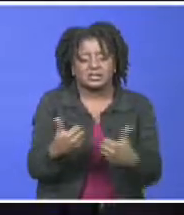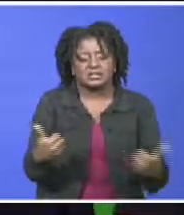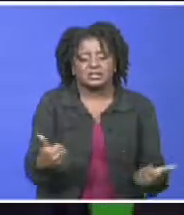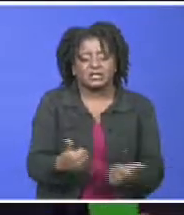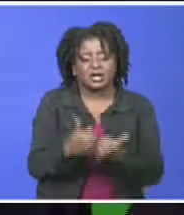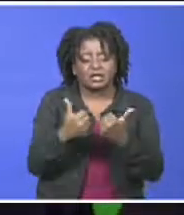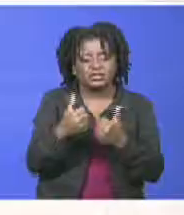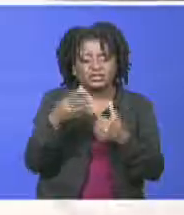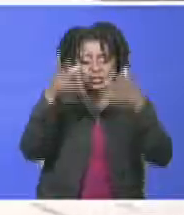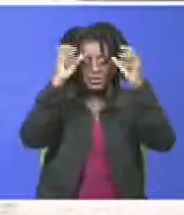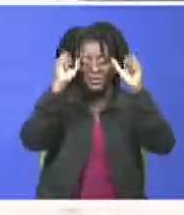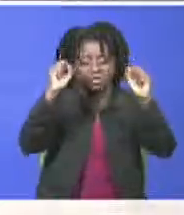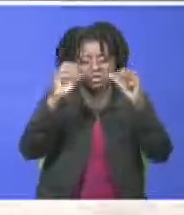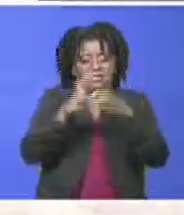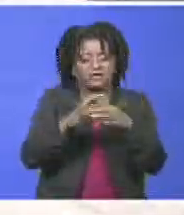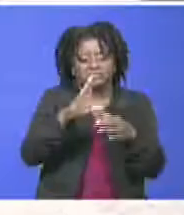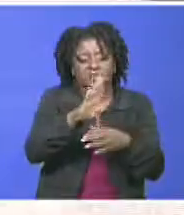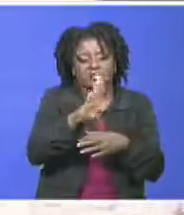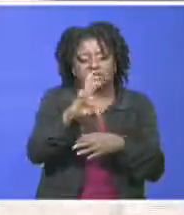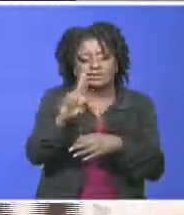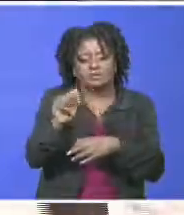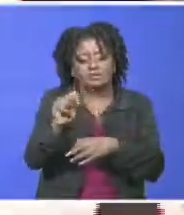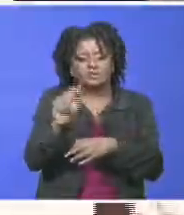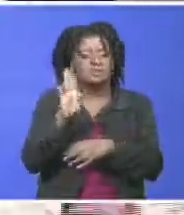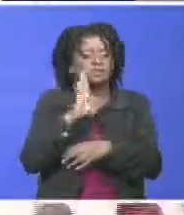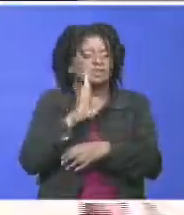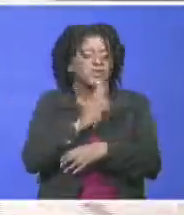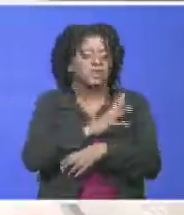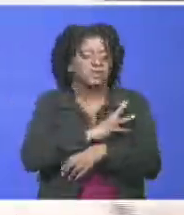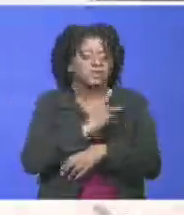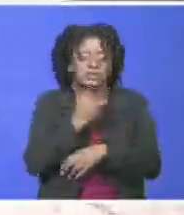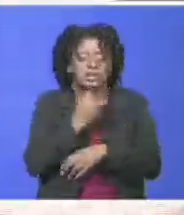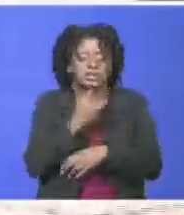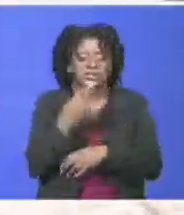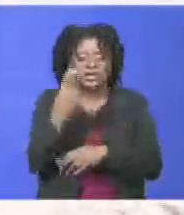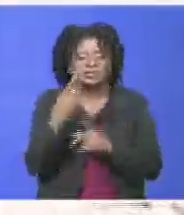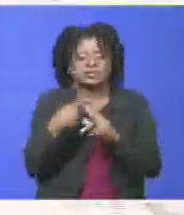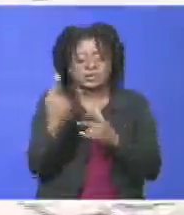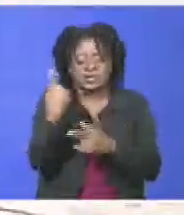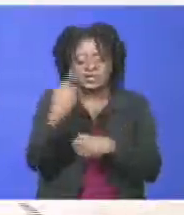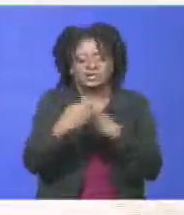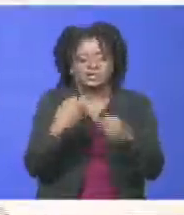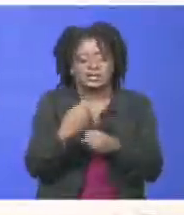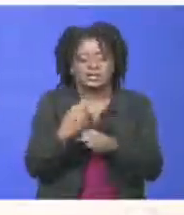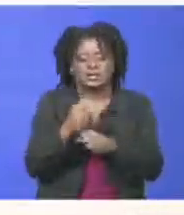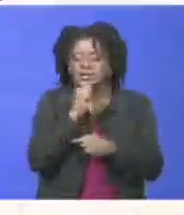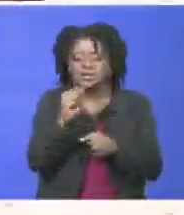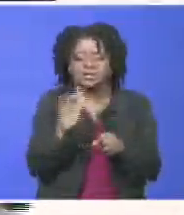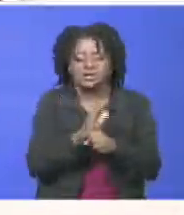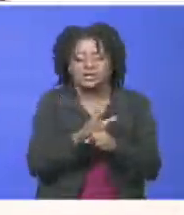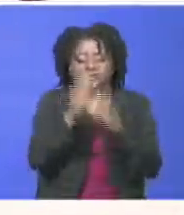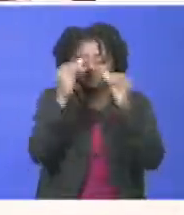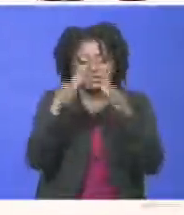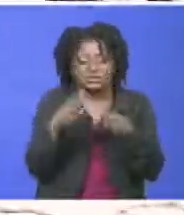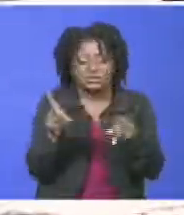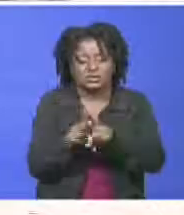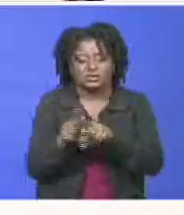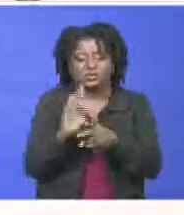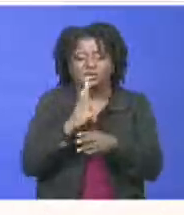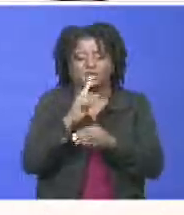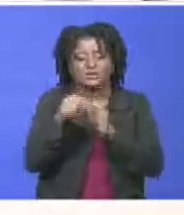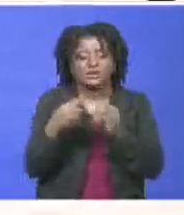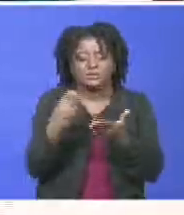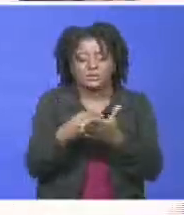Belinda Wilson, says up until last year, the shortages still existed. Additionally, she also touched on the issue of monies owed to